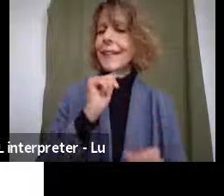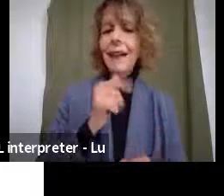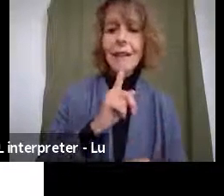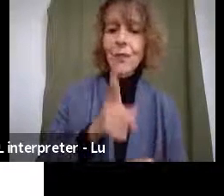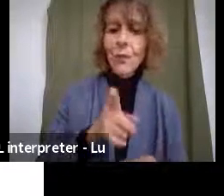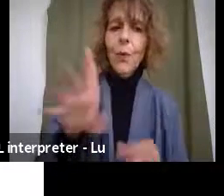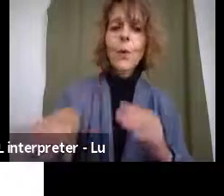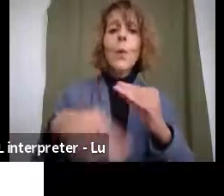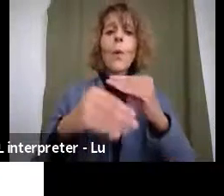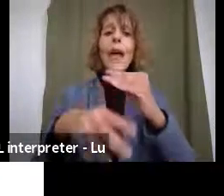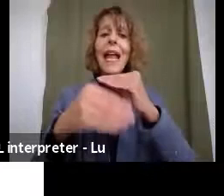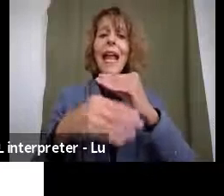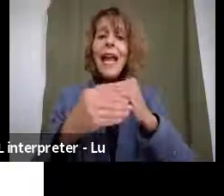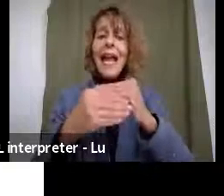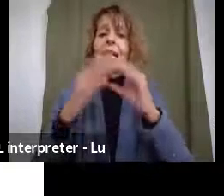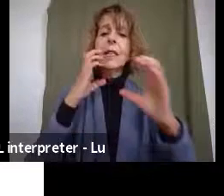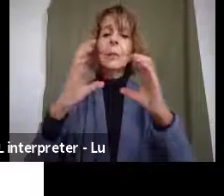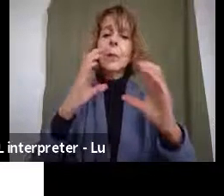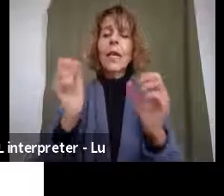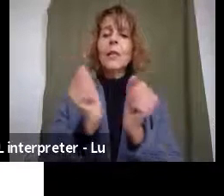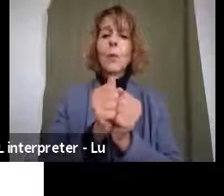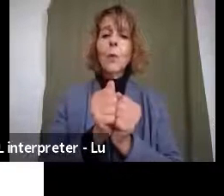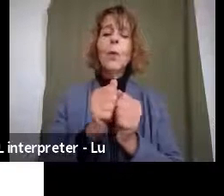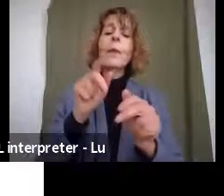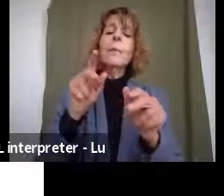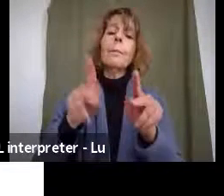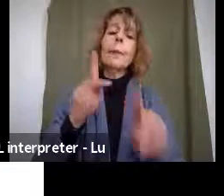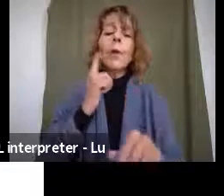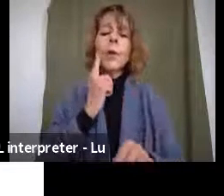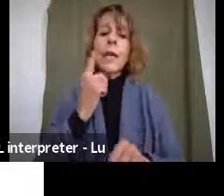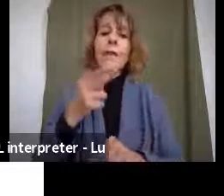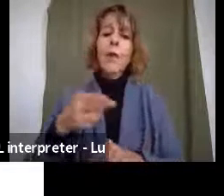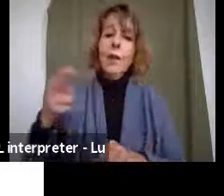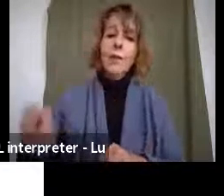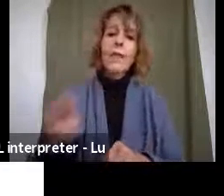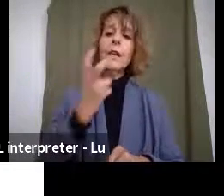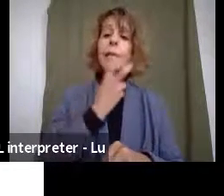deaf or hard of hearing, or people with speech disabilities.